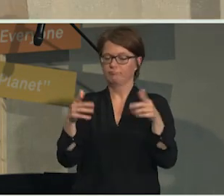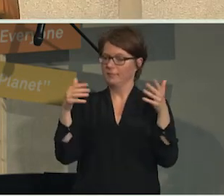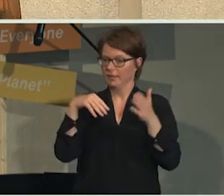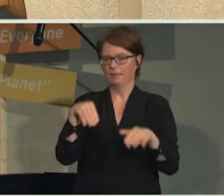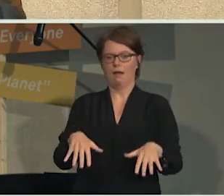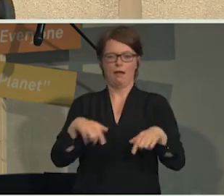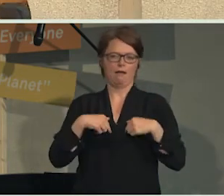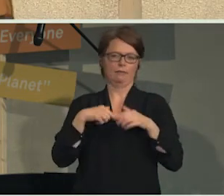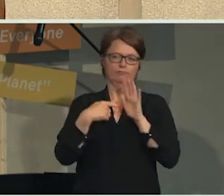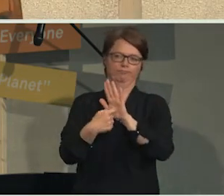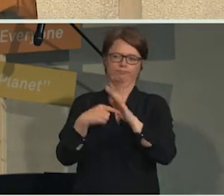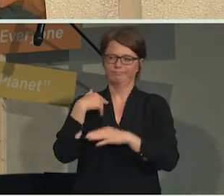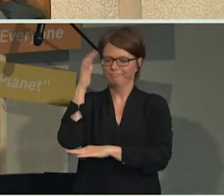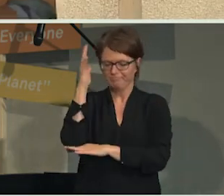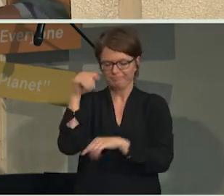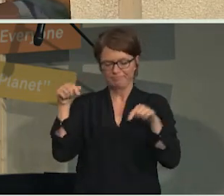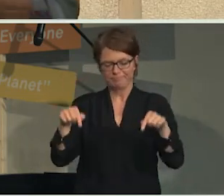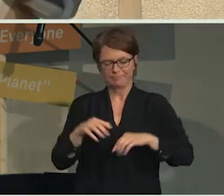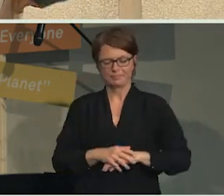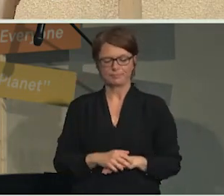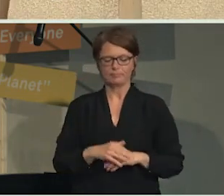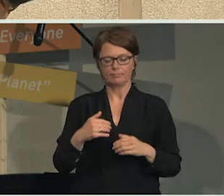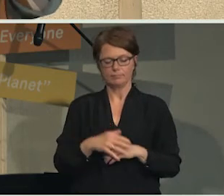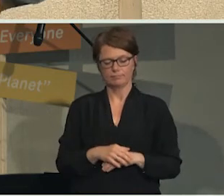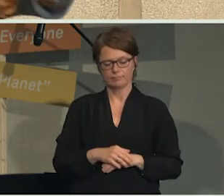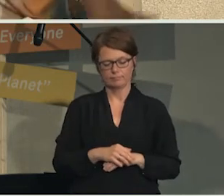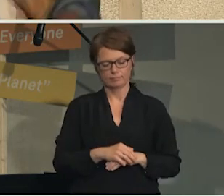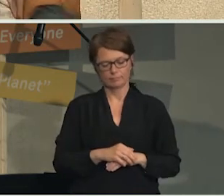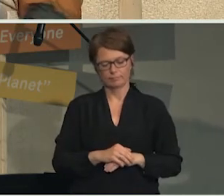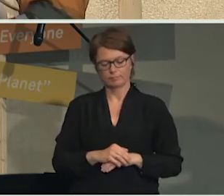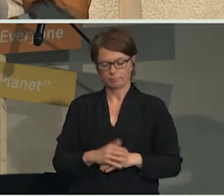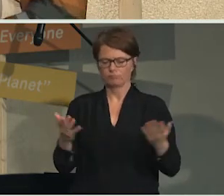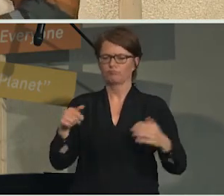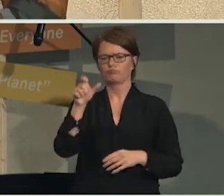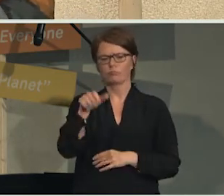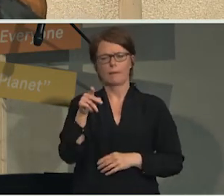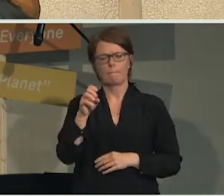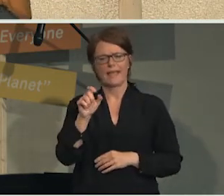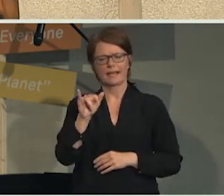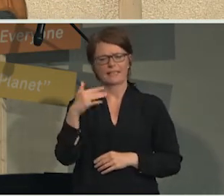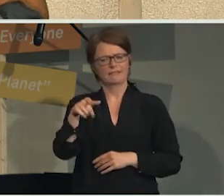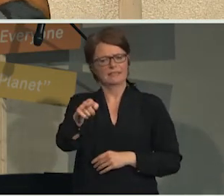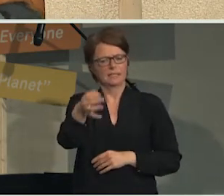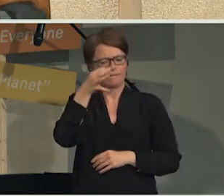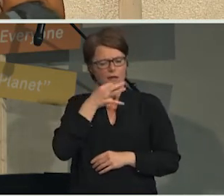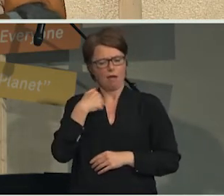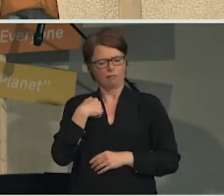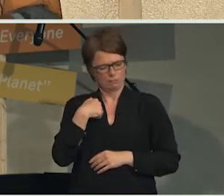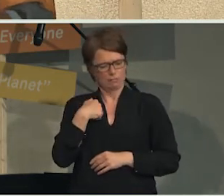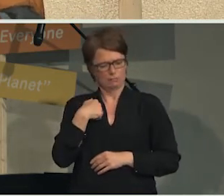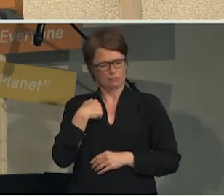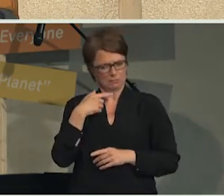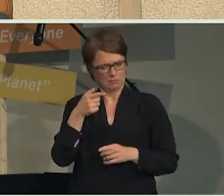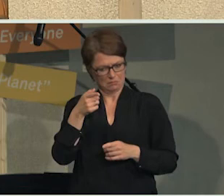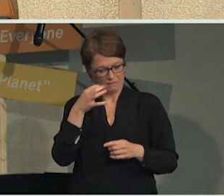I got excited and started telling all my friends and family, just guess who's speaking where. And of course, their